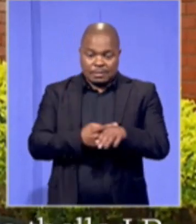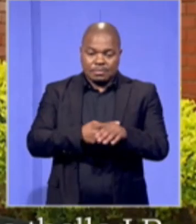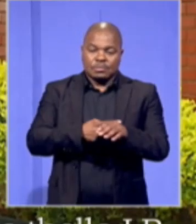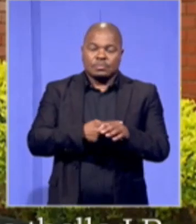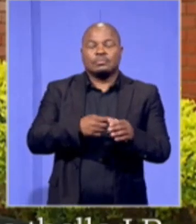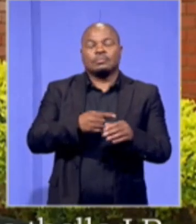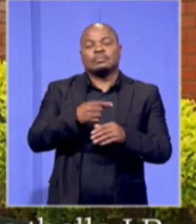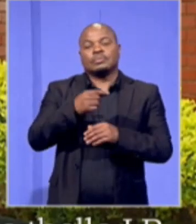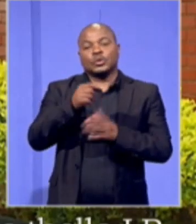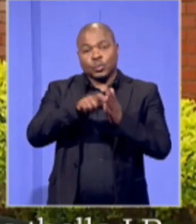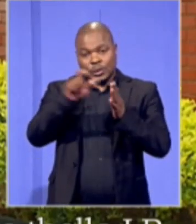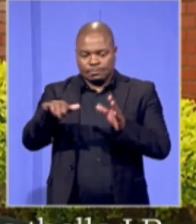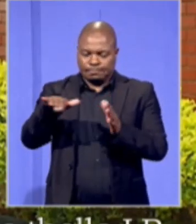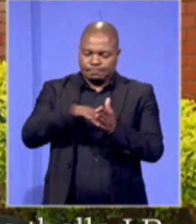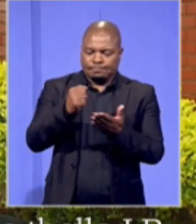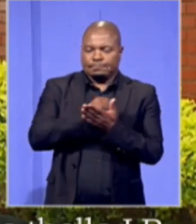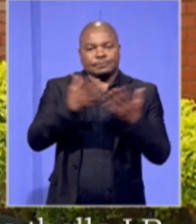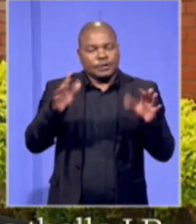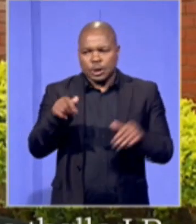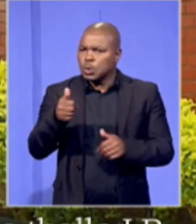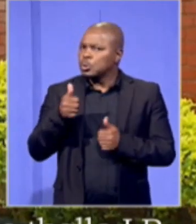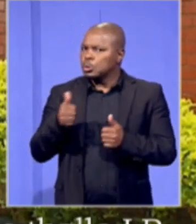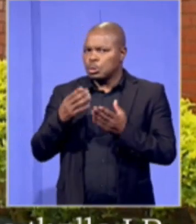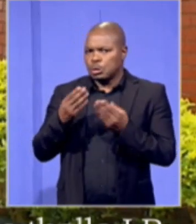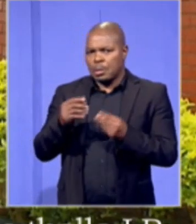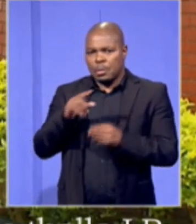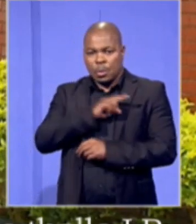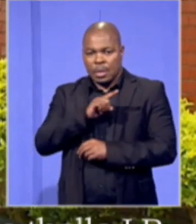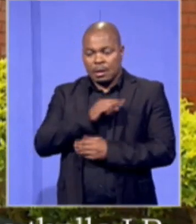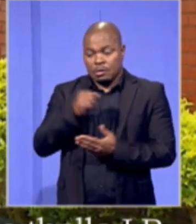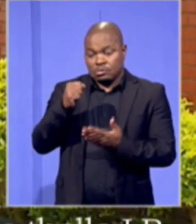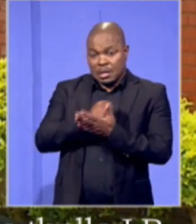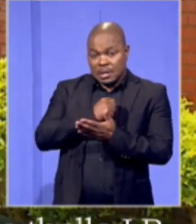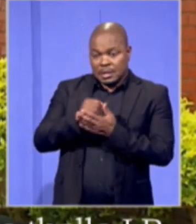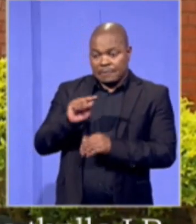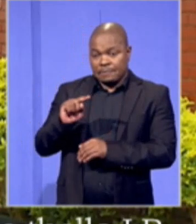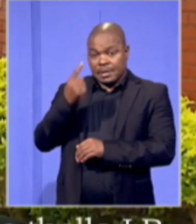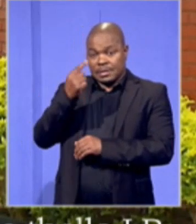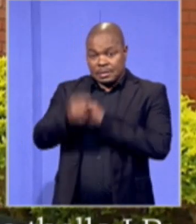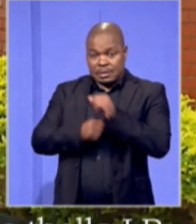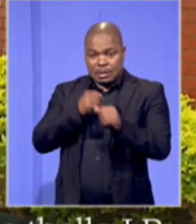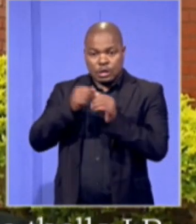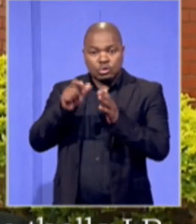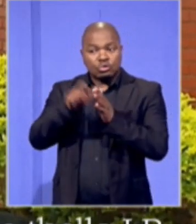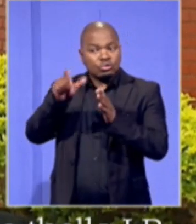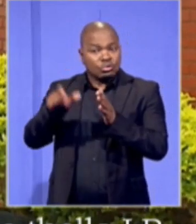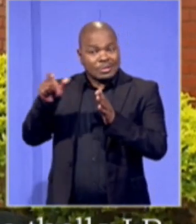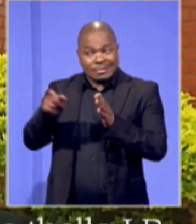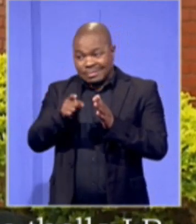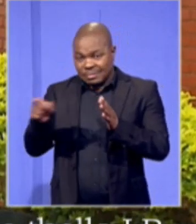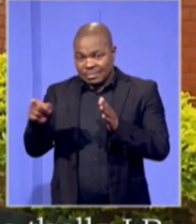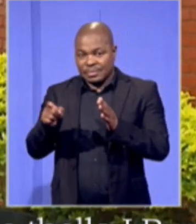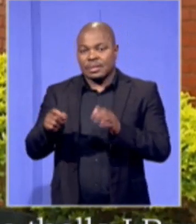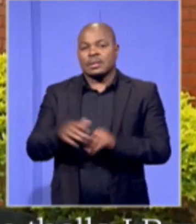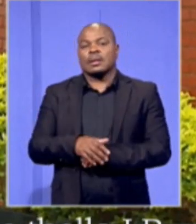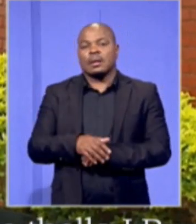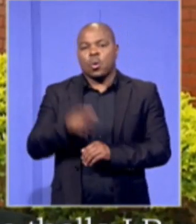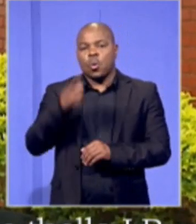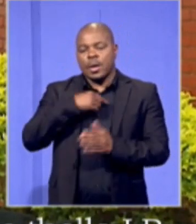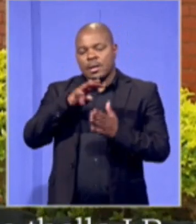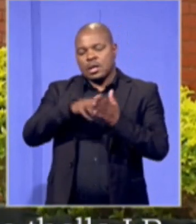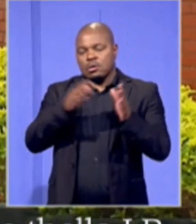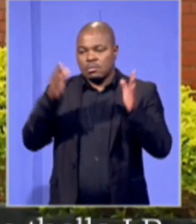students, which is a very good number considering the fact that registration for first-time entering students is scheduled to take place until